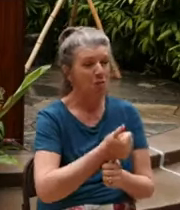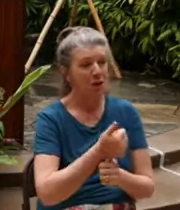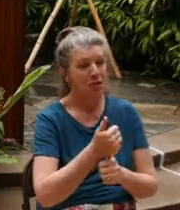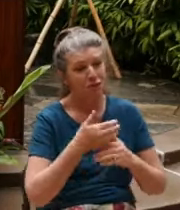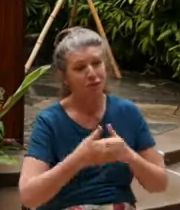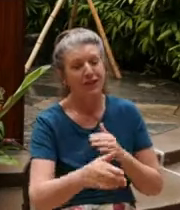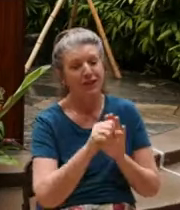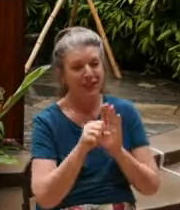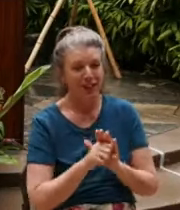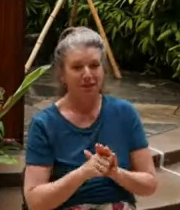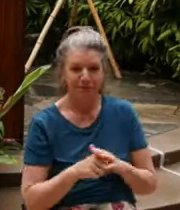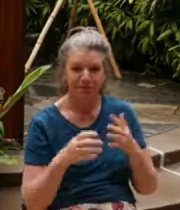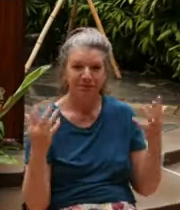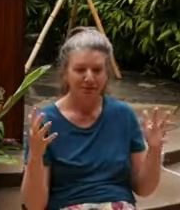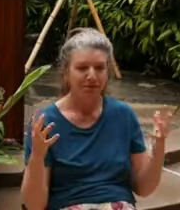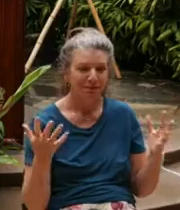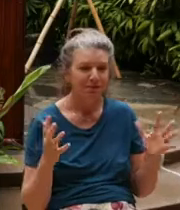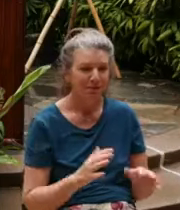state.